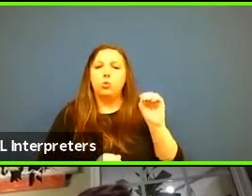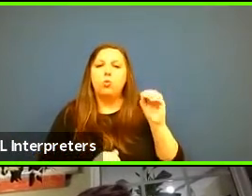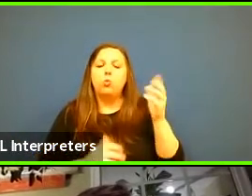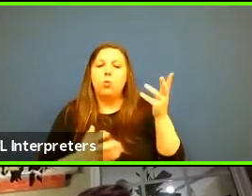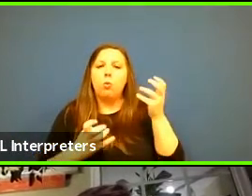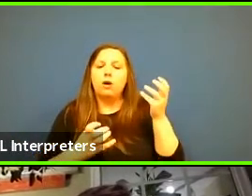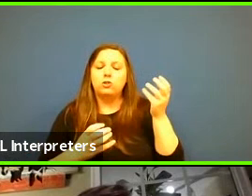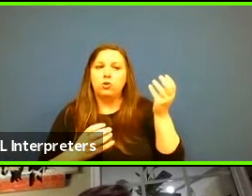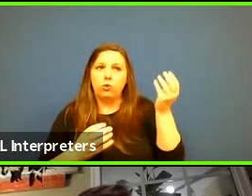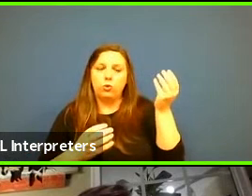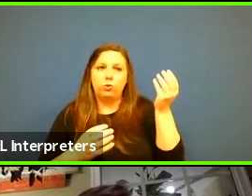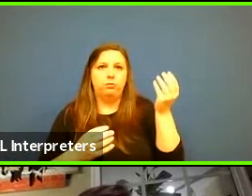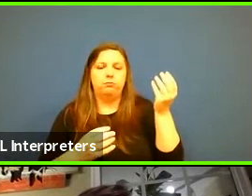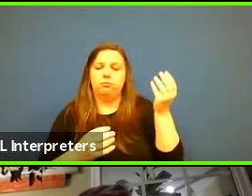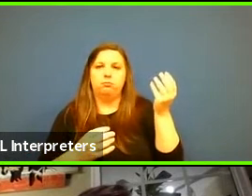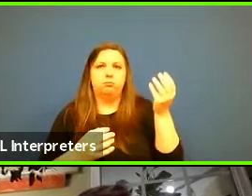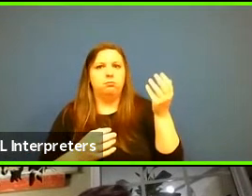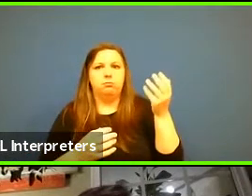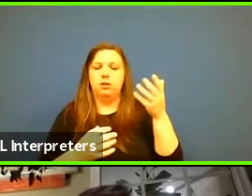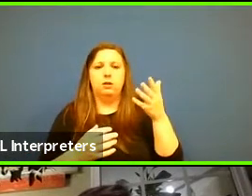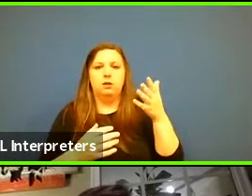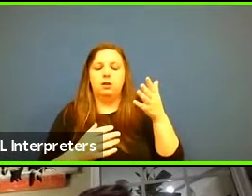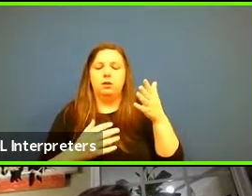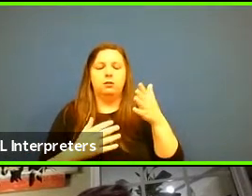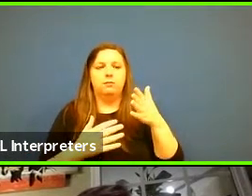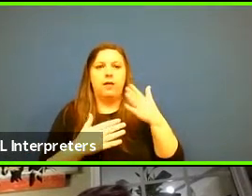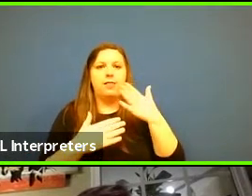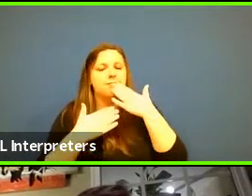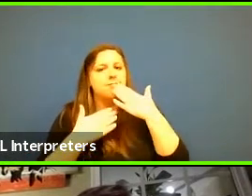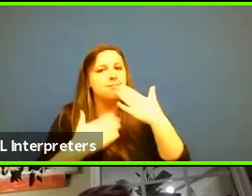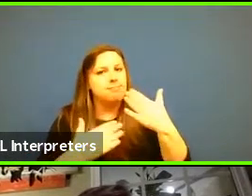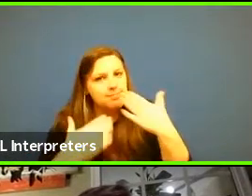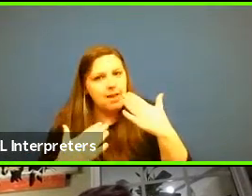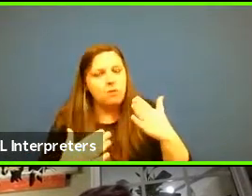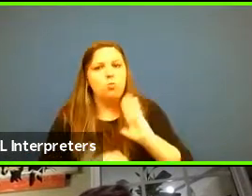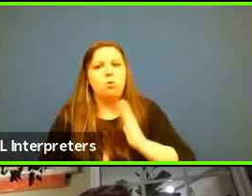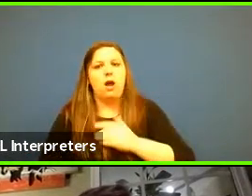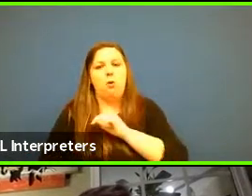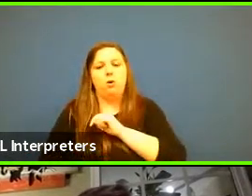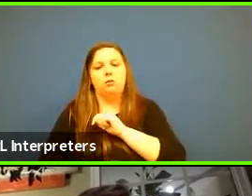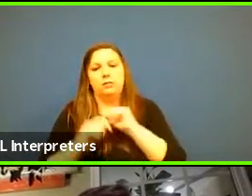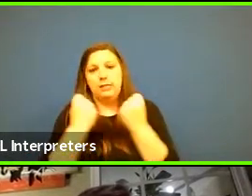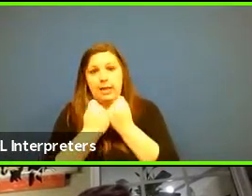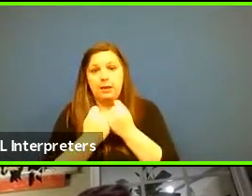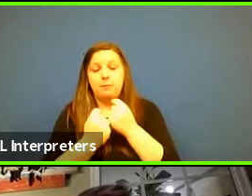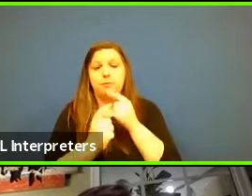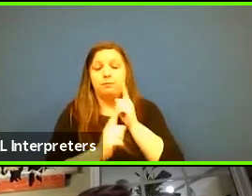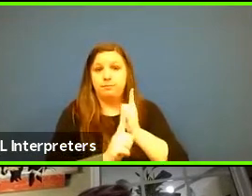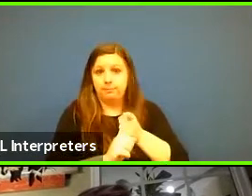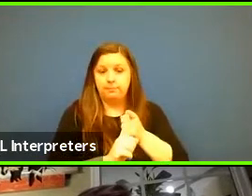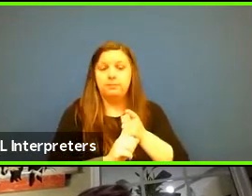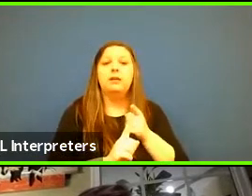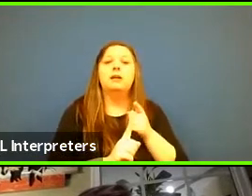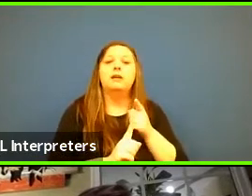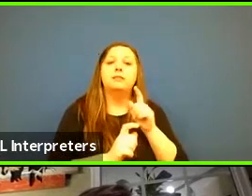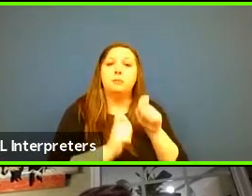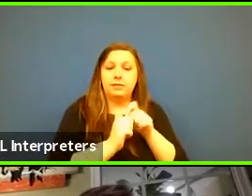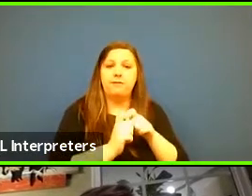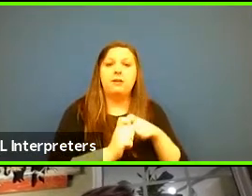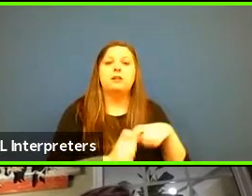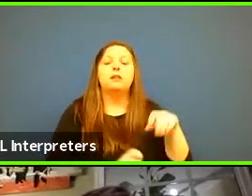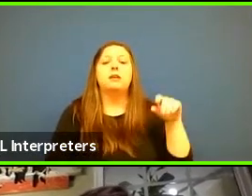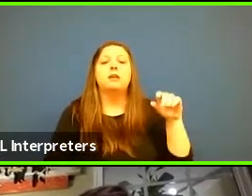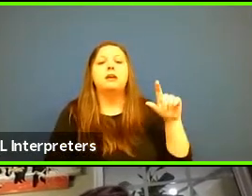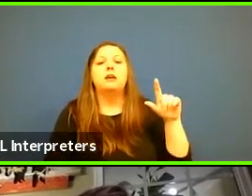large, huge thank you to our team and specifically to Mr. Lawrence Harris and Ms. Beth Moore, Mr.